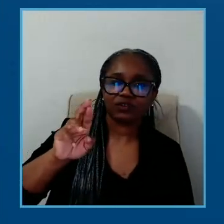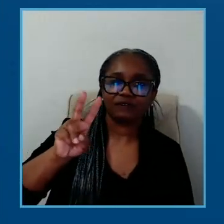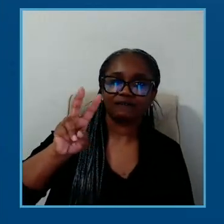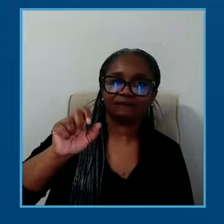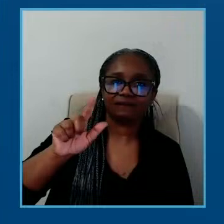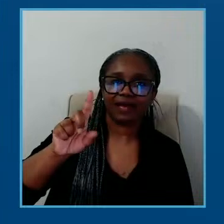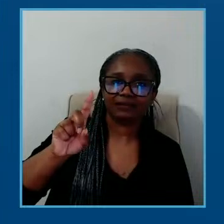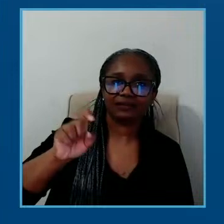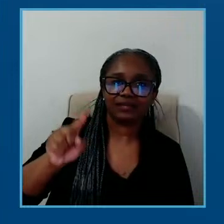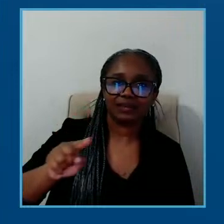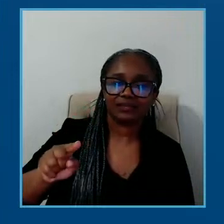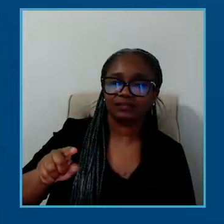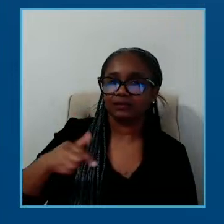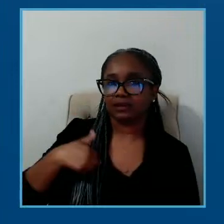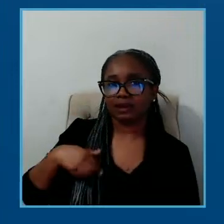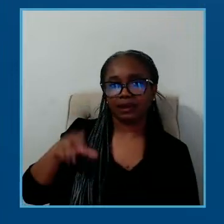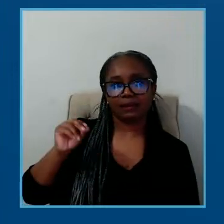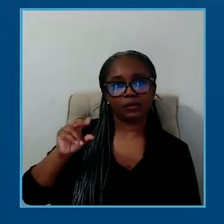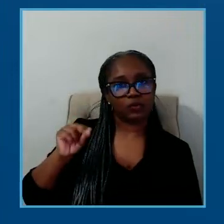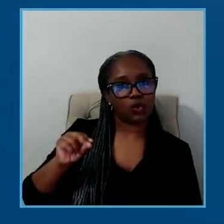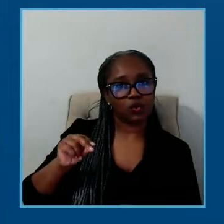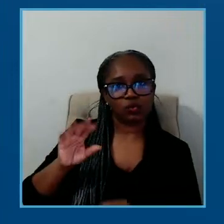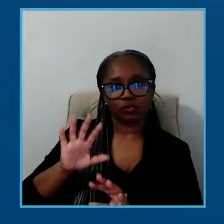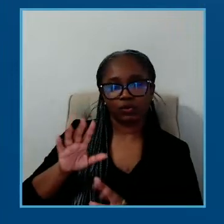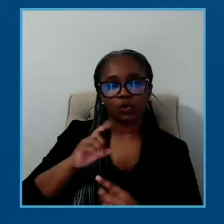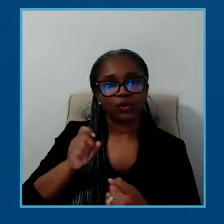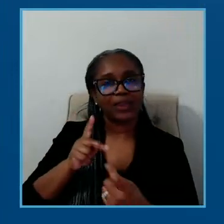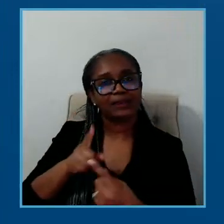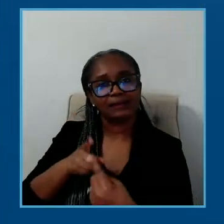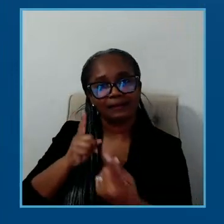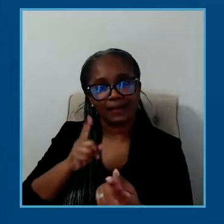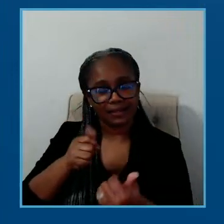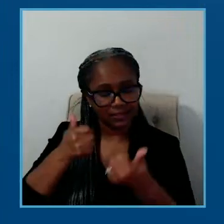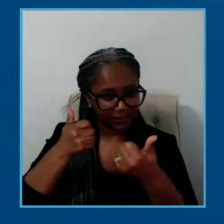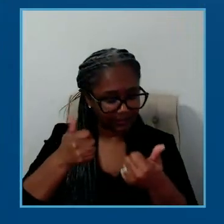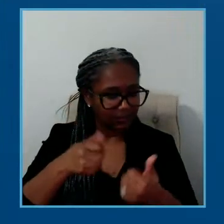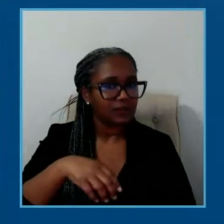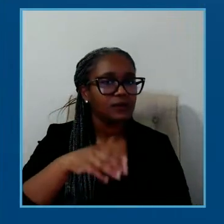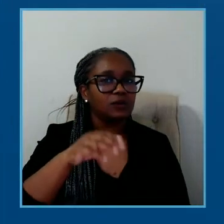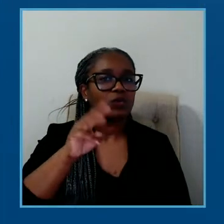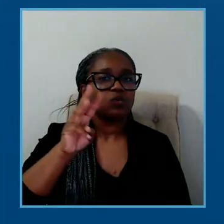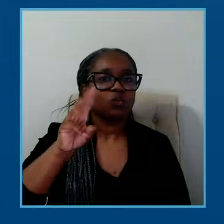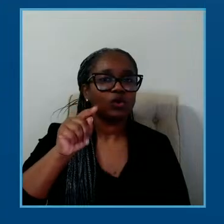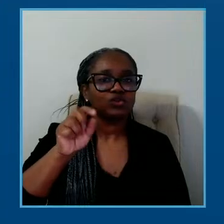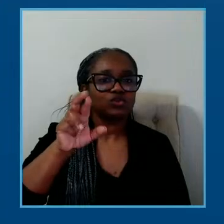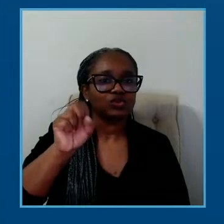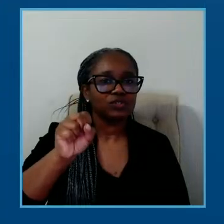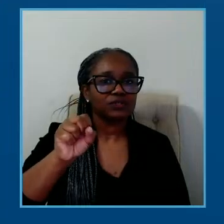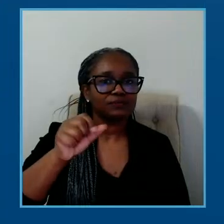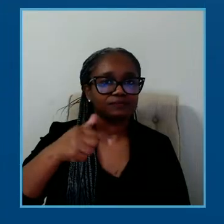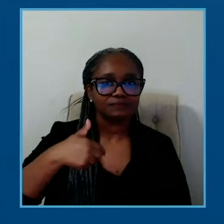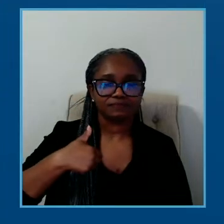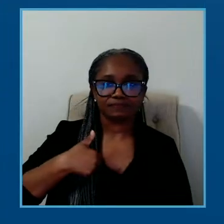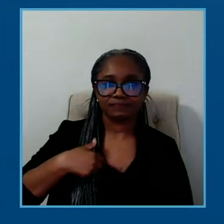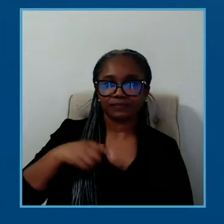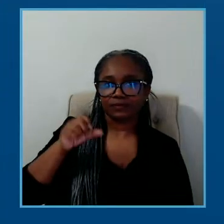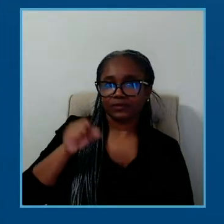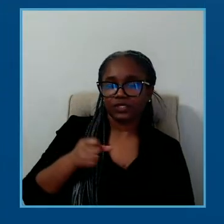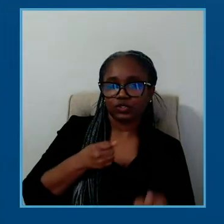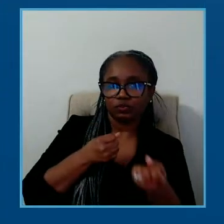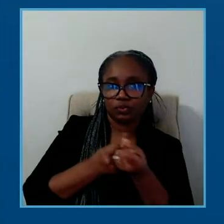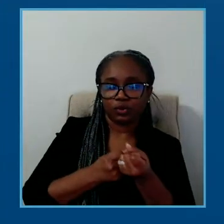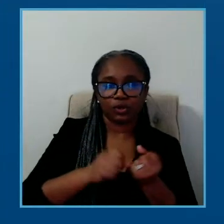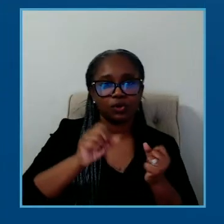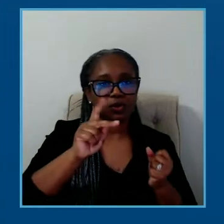Mr. Valdez votes against. Mr. Walters. Aye. Mr. Walters votes